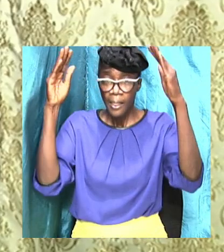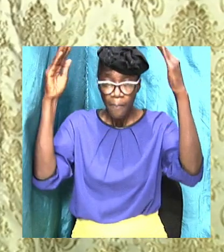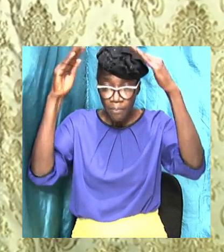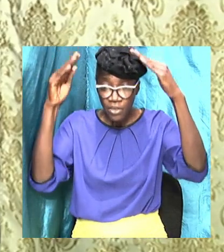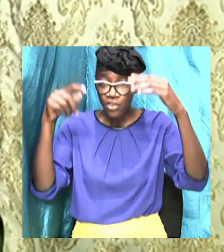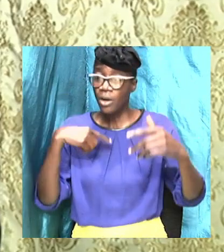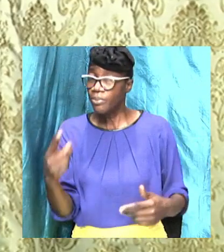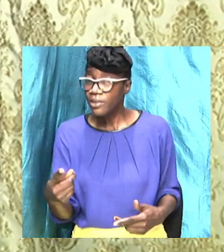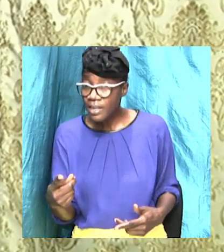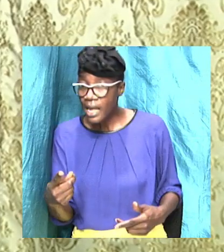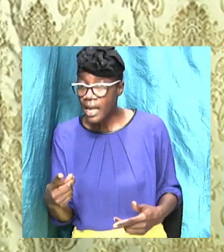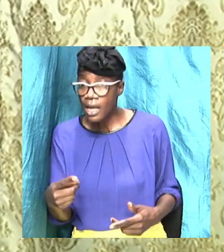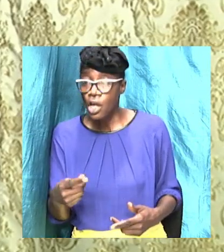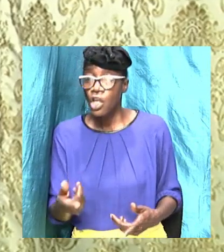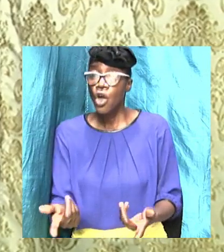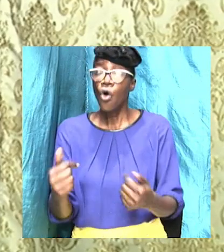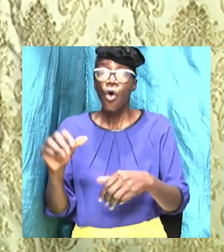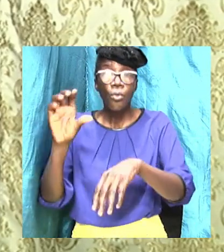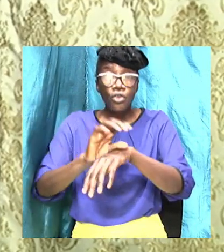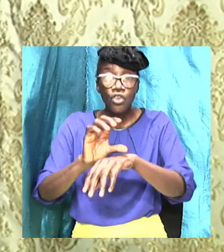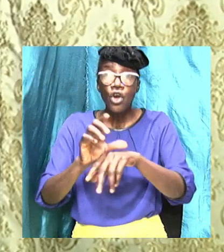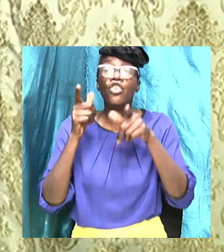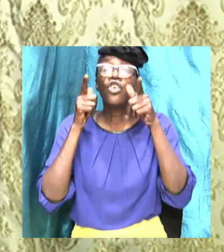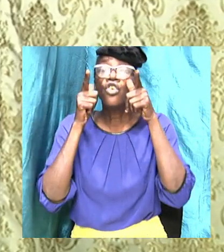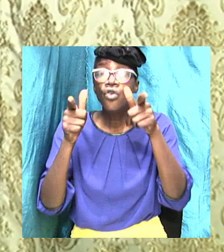you go, that's sticking on my heart.